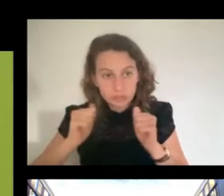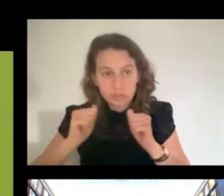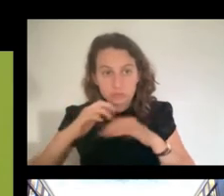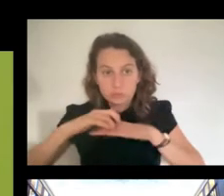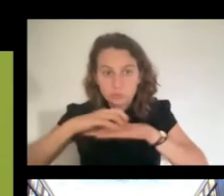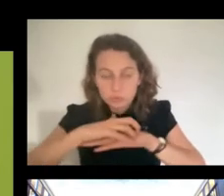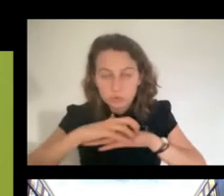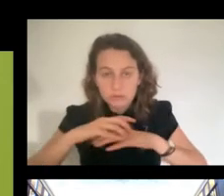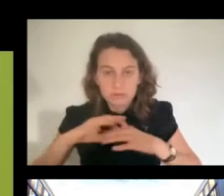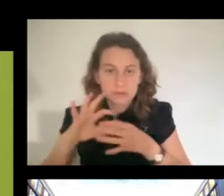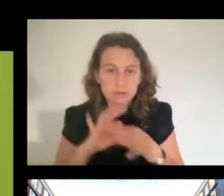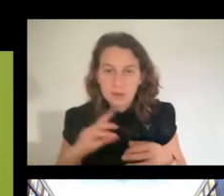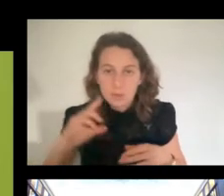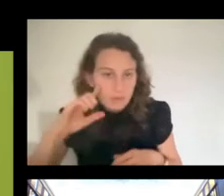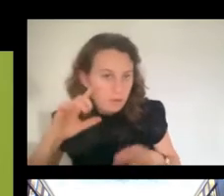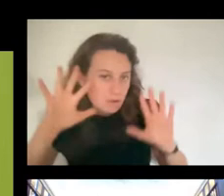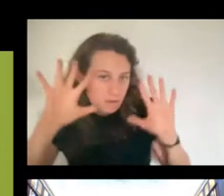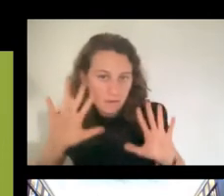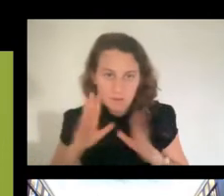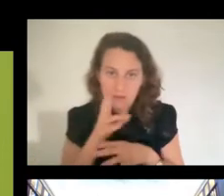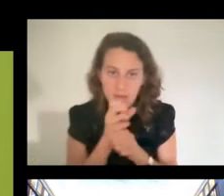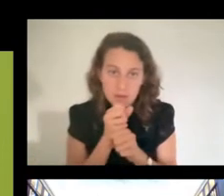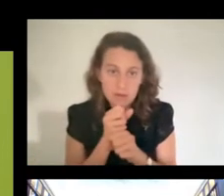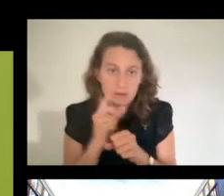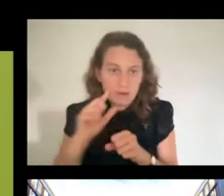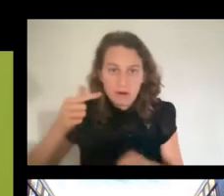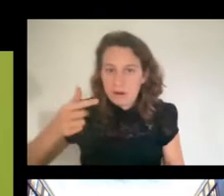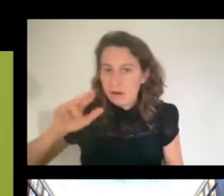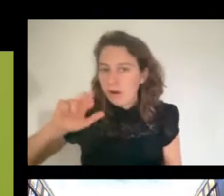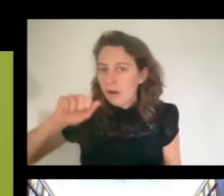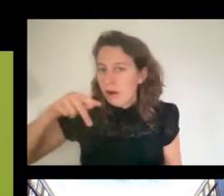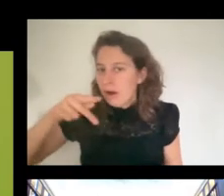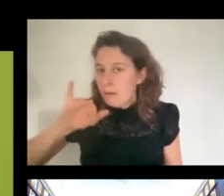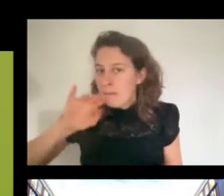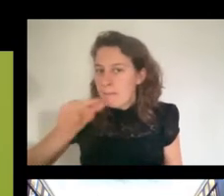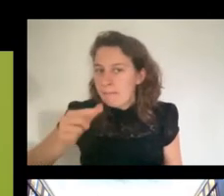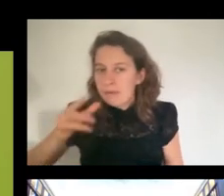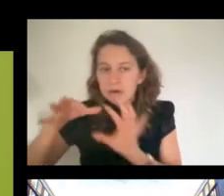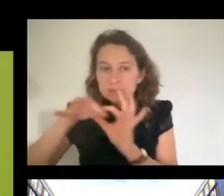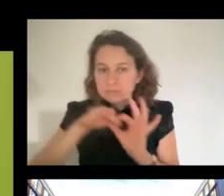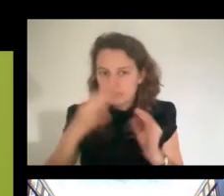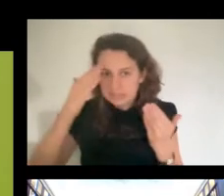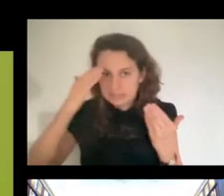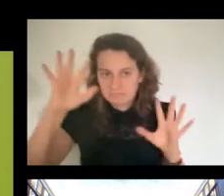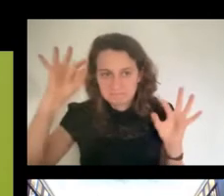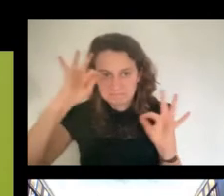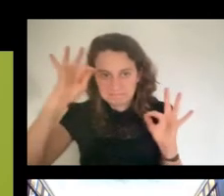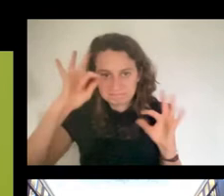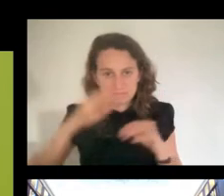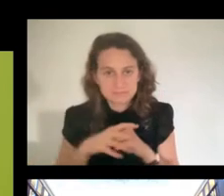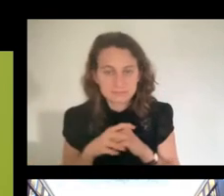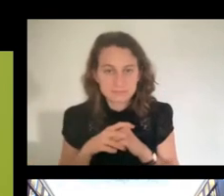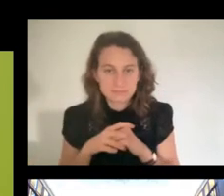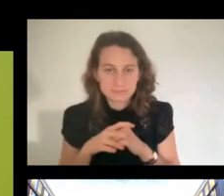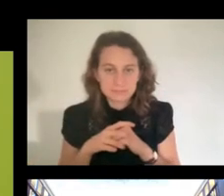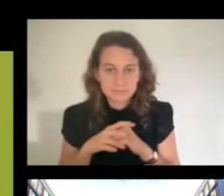we found really fascinating with grafting, and that's something I did not know about, just there were very little, you know, and that